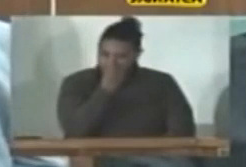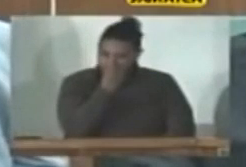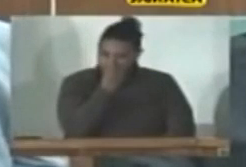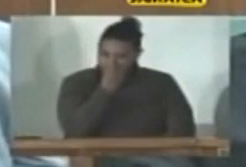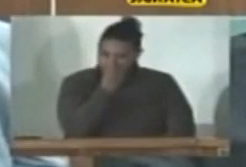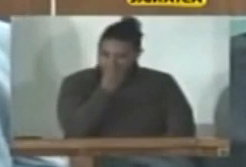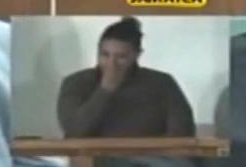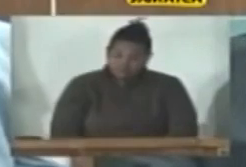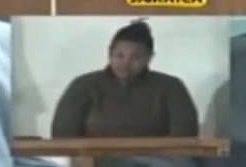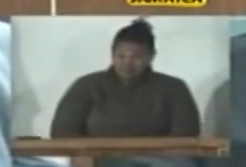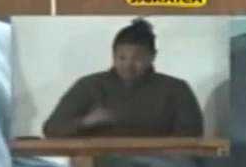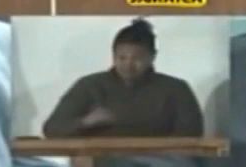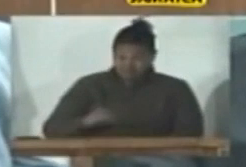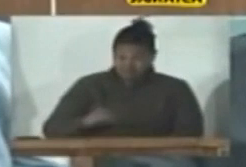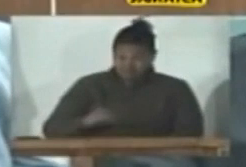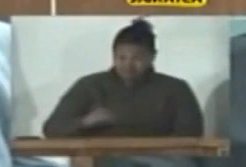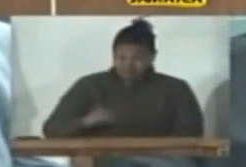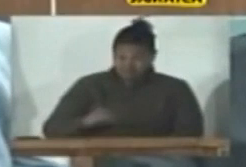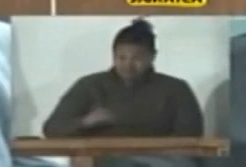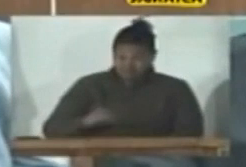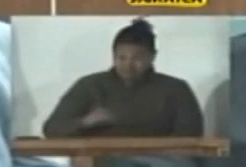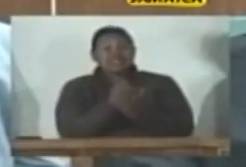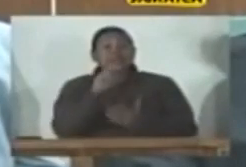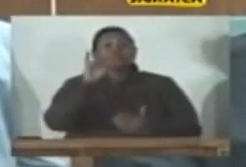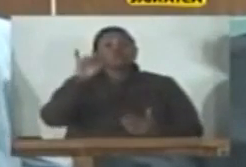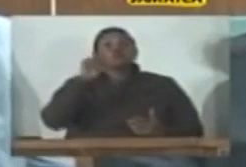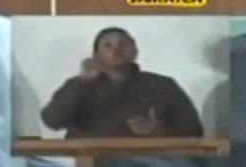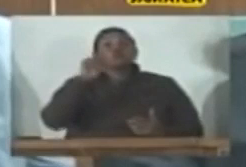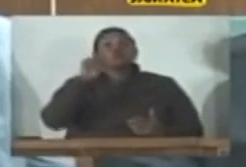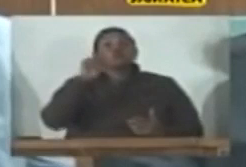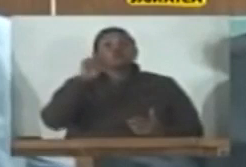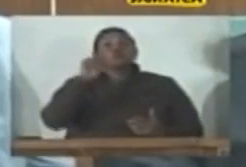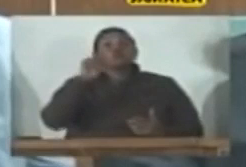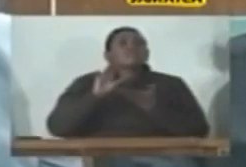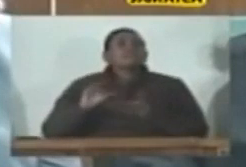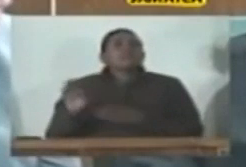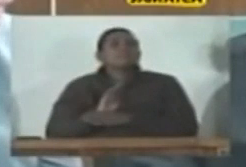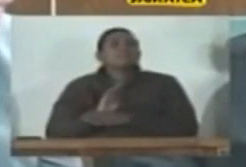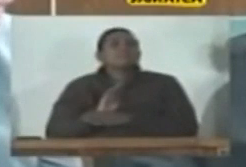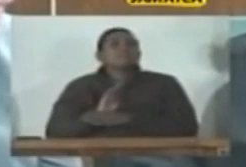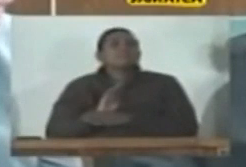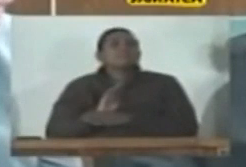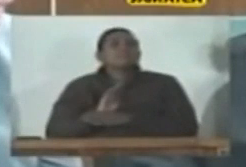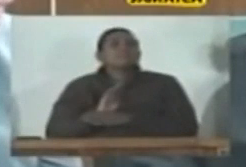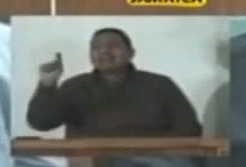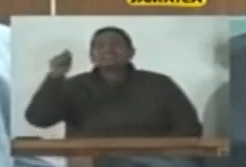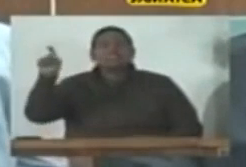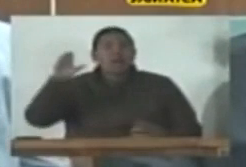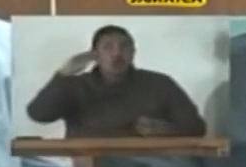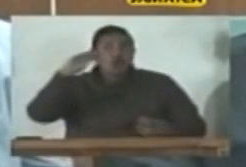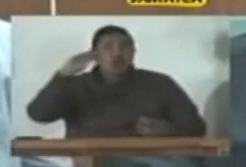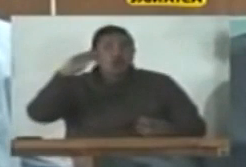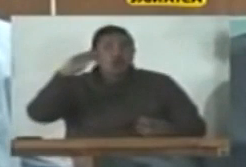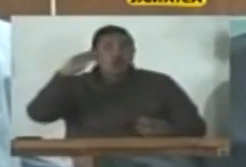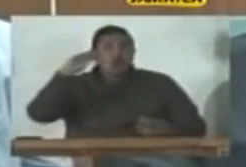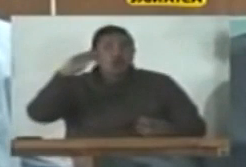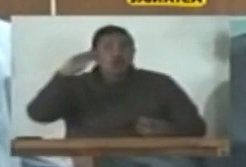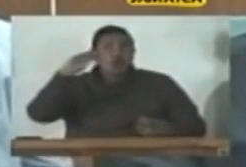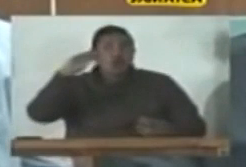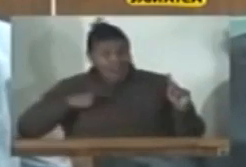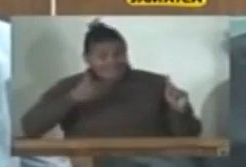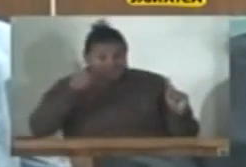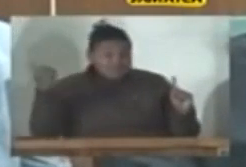asset tax on companies make Miss Maureen's life any better next month or the month after that? Their answer